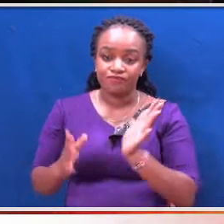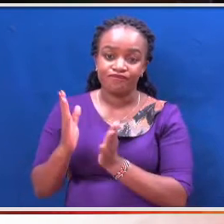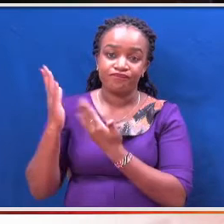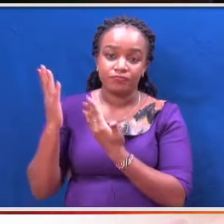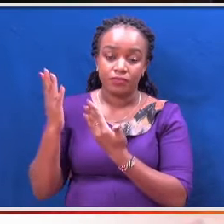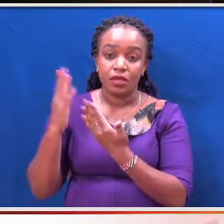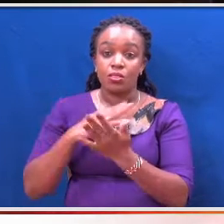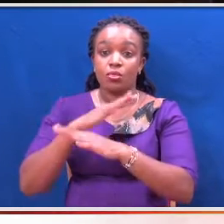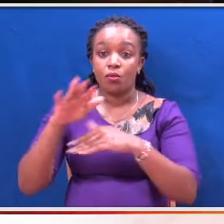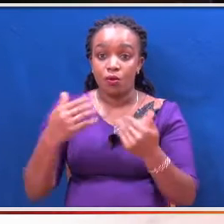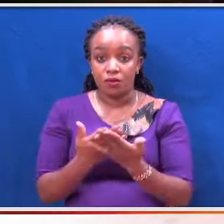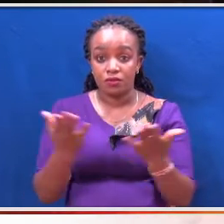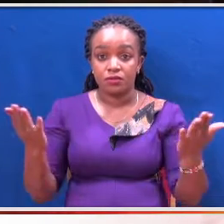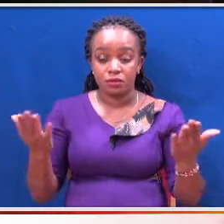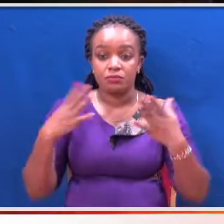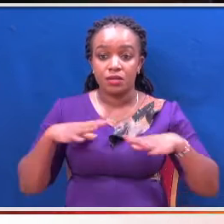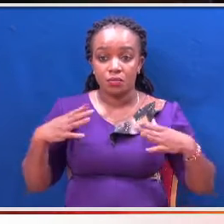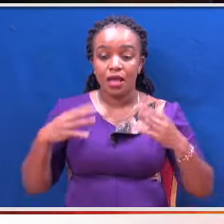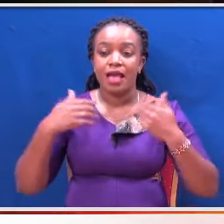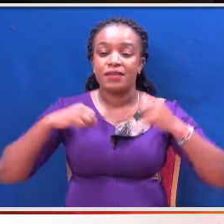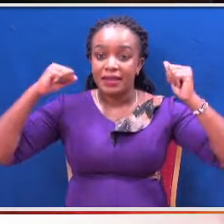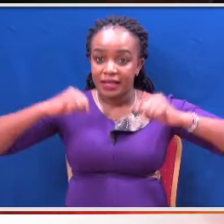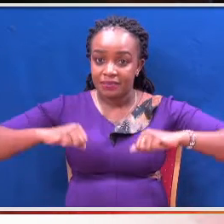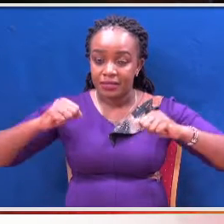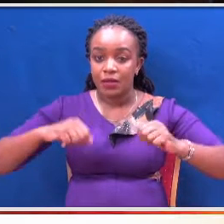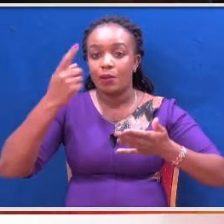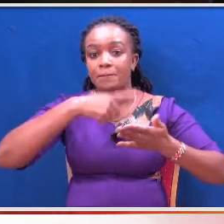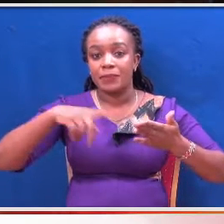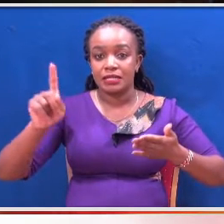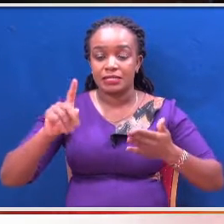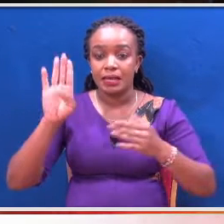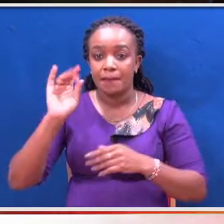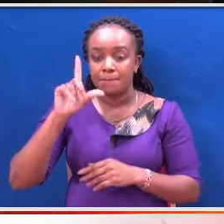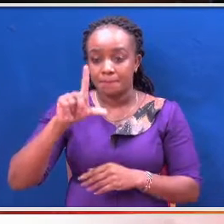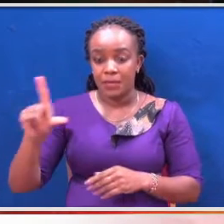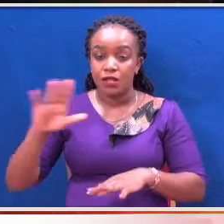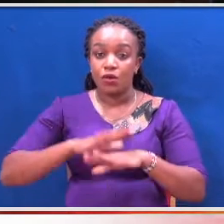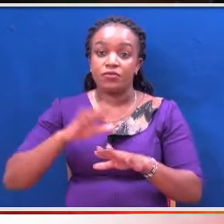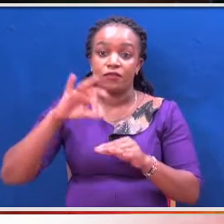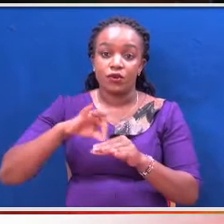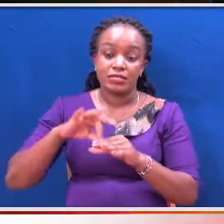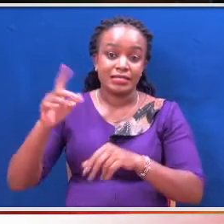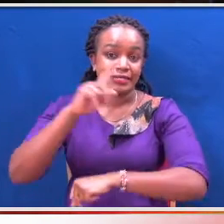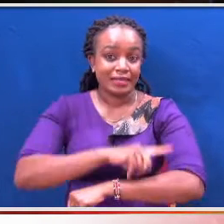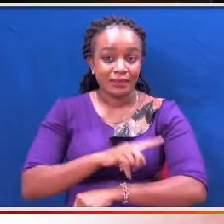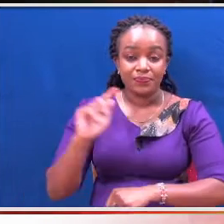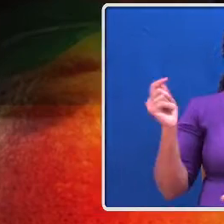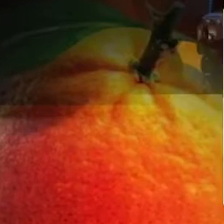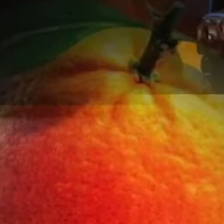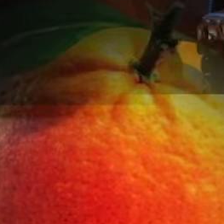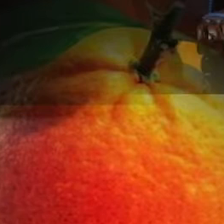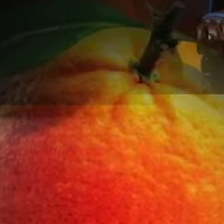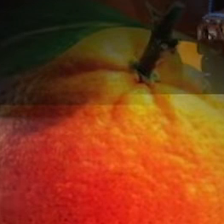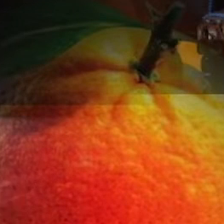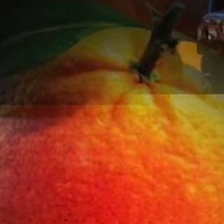differing on substance, but have a common agreement that they will pass the bill on the voting day. Kenyans should not look at the differences